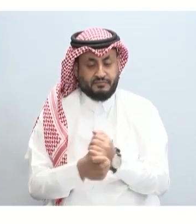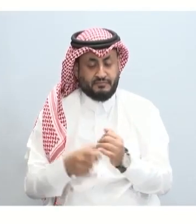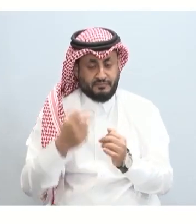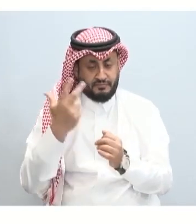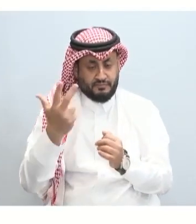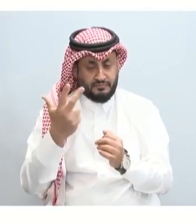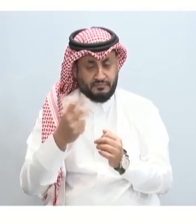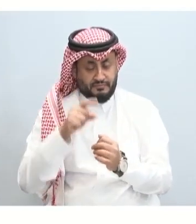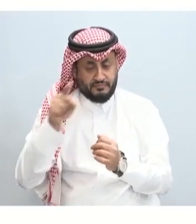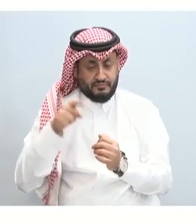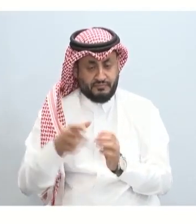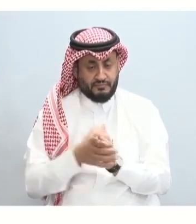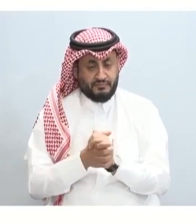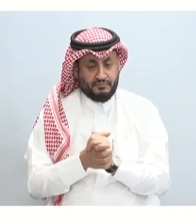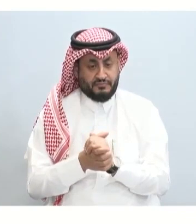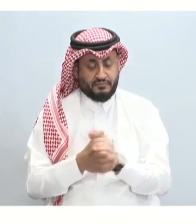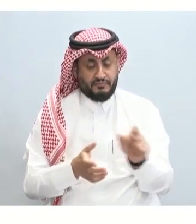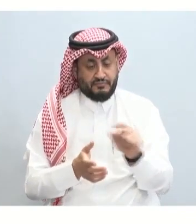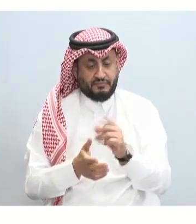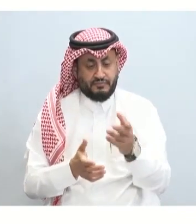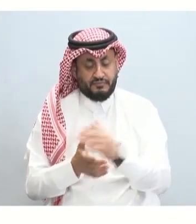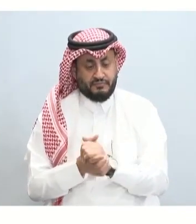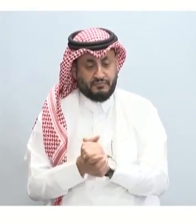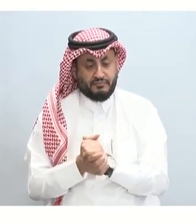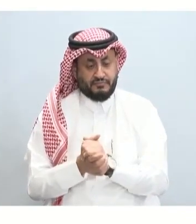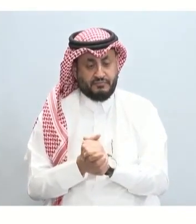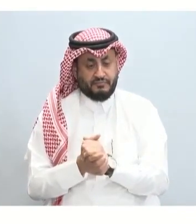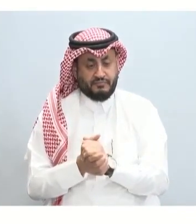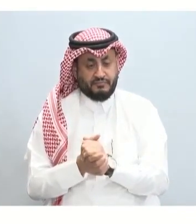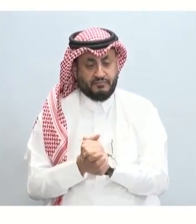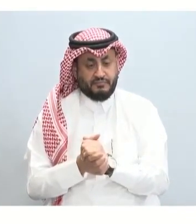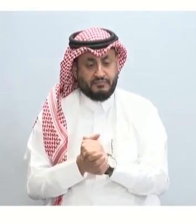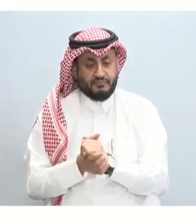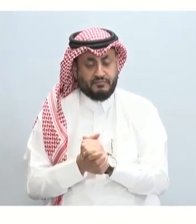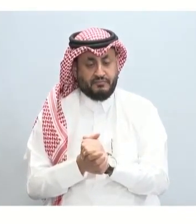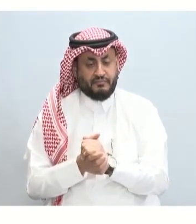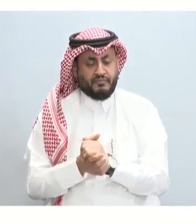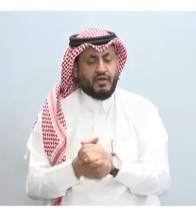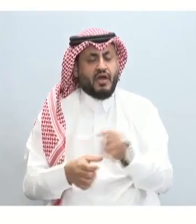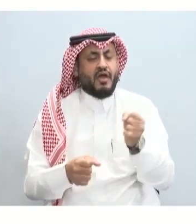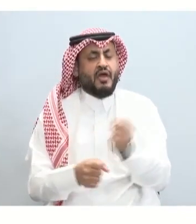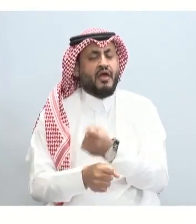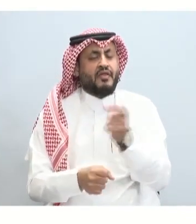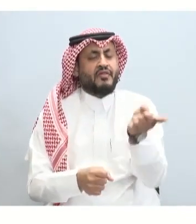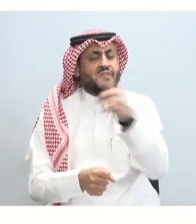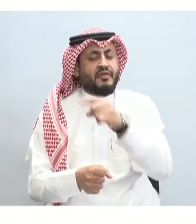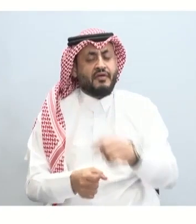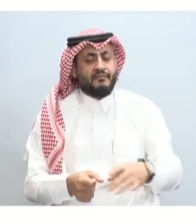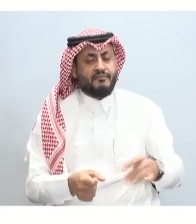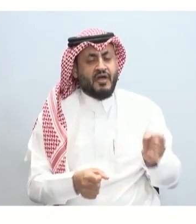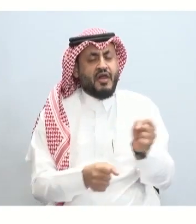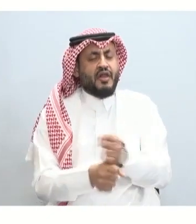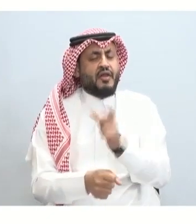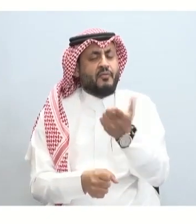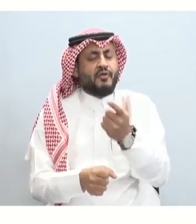about the activities will sound like the following, which is, what are you going to do there?